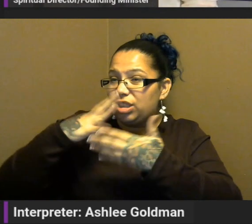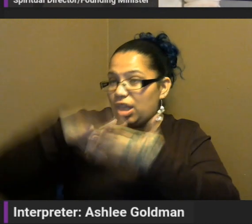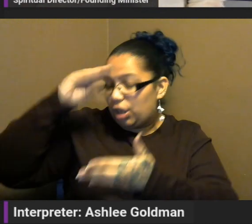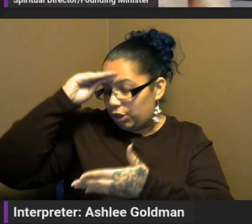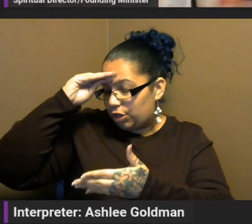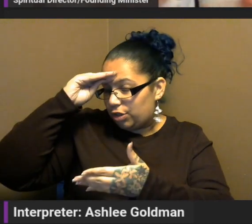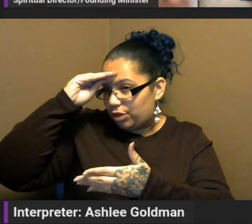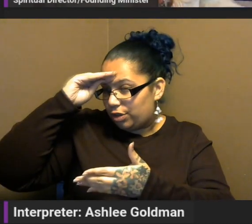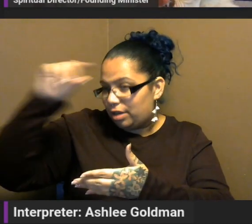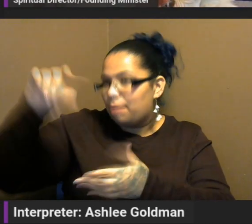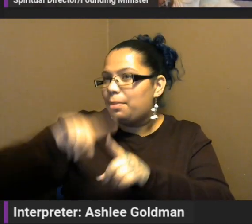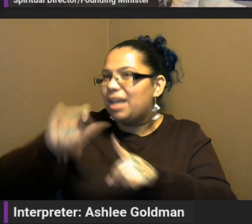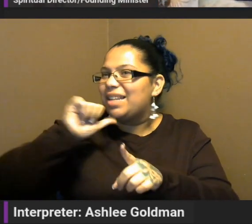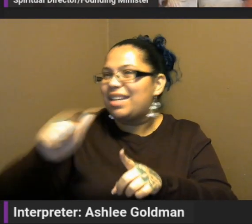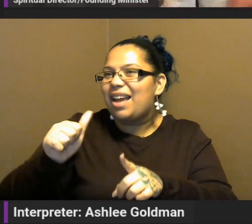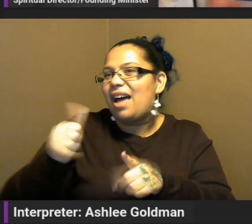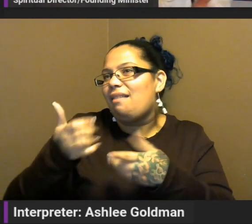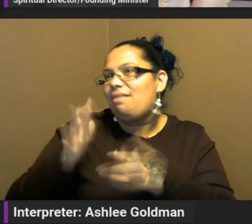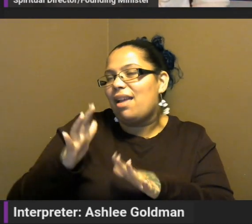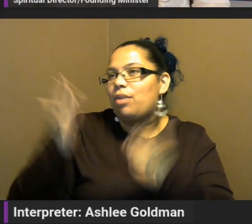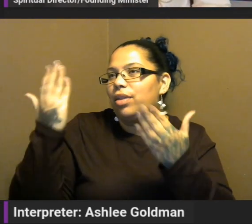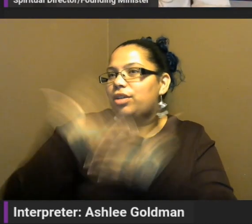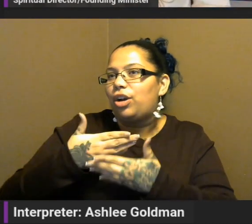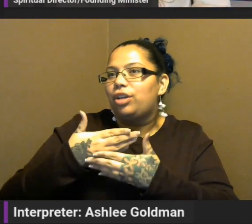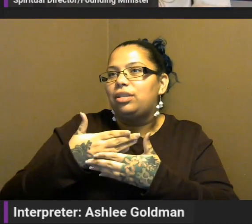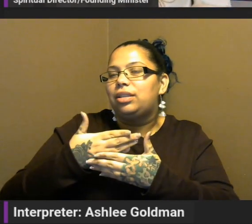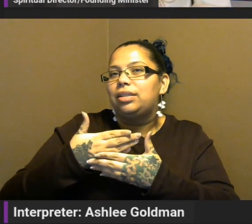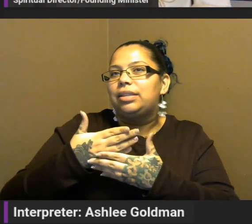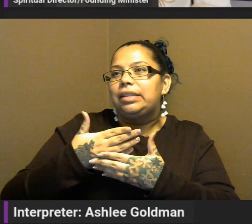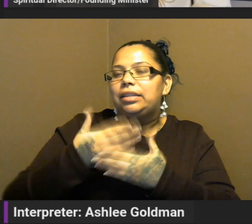letting it extinguish my light?